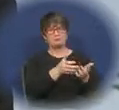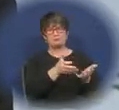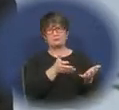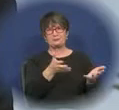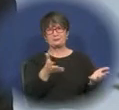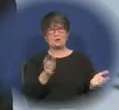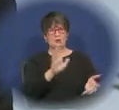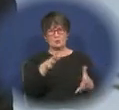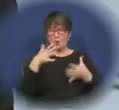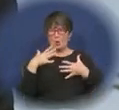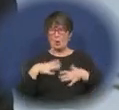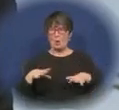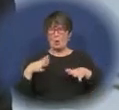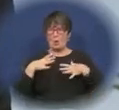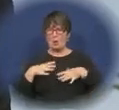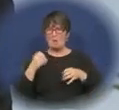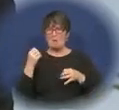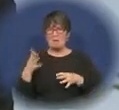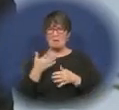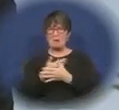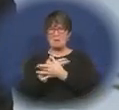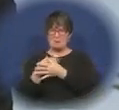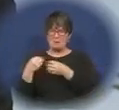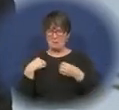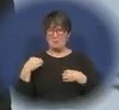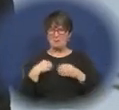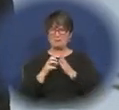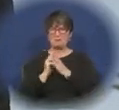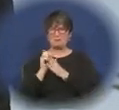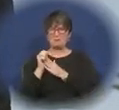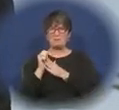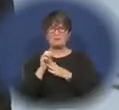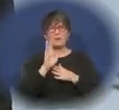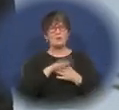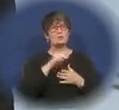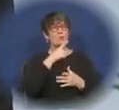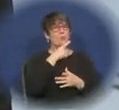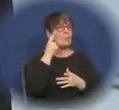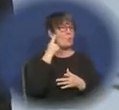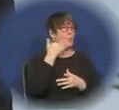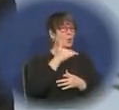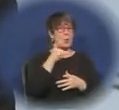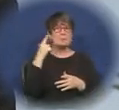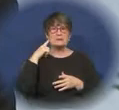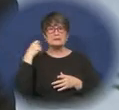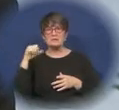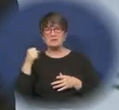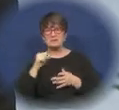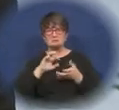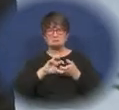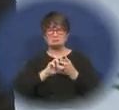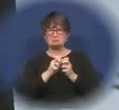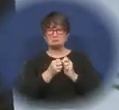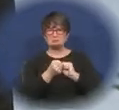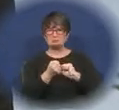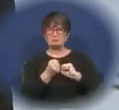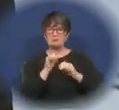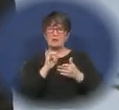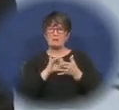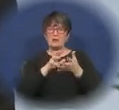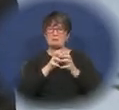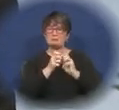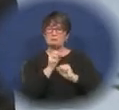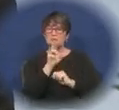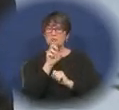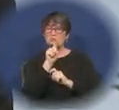your clothes have become moth-eaten. Your gold and silver have corroded. And that corrosion will